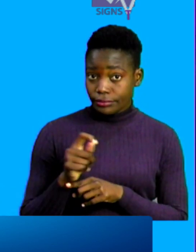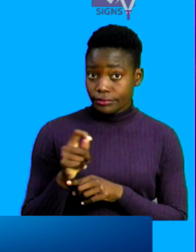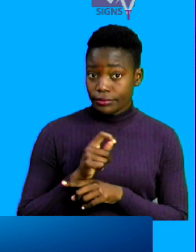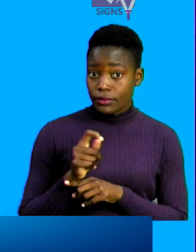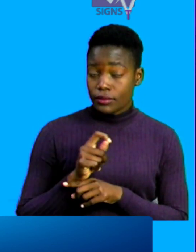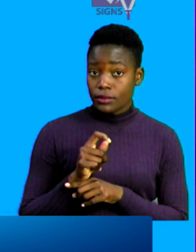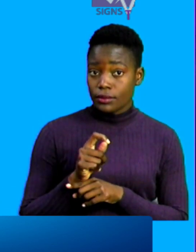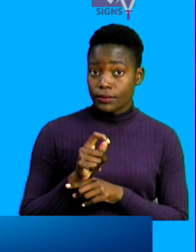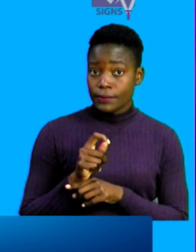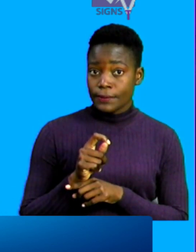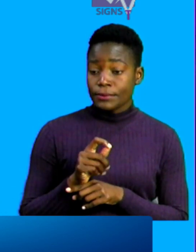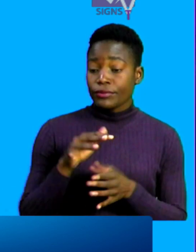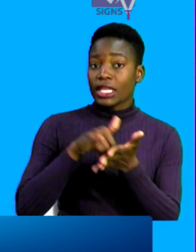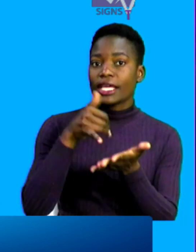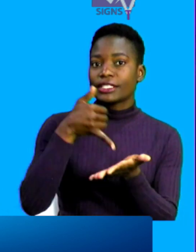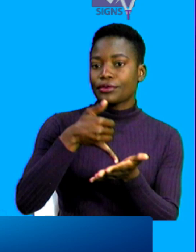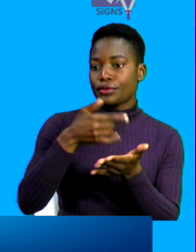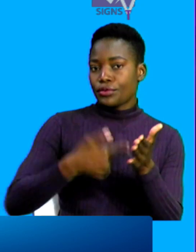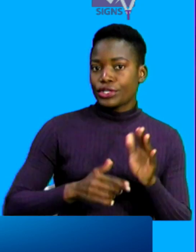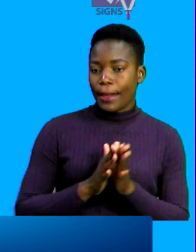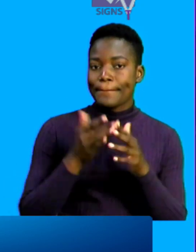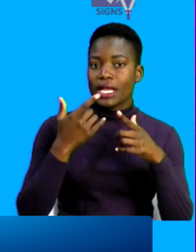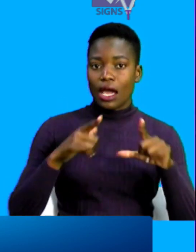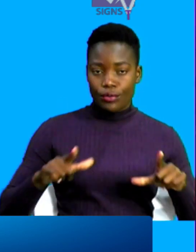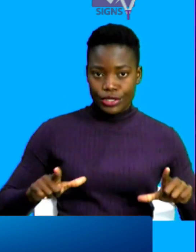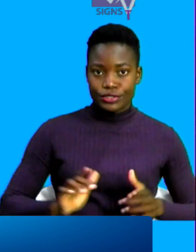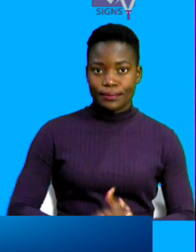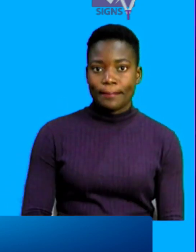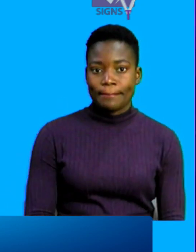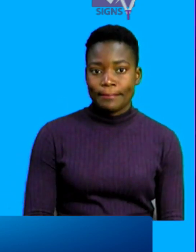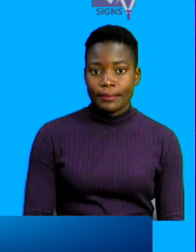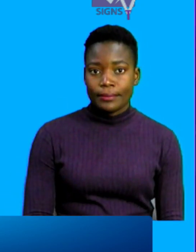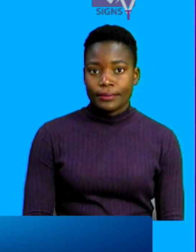Of course, that includes even the language.